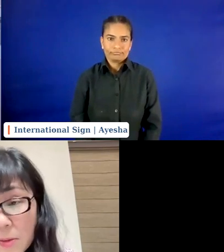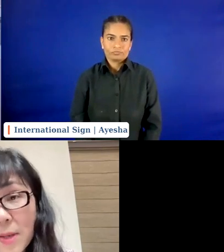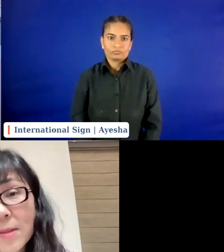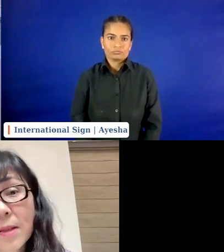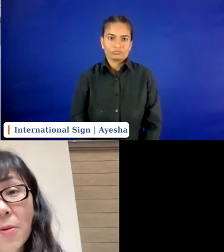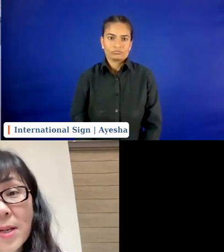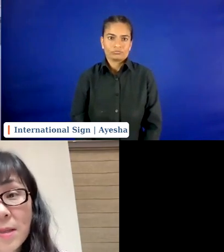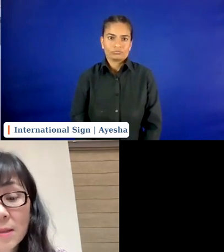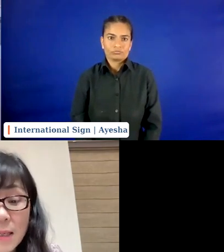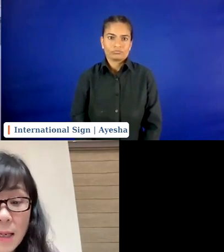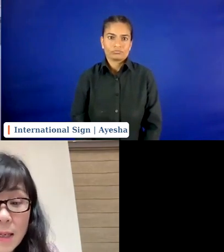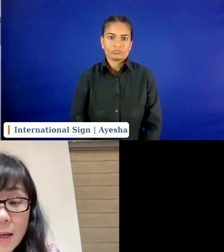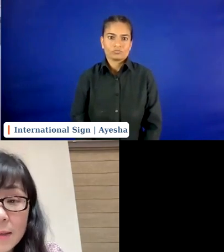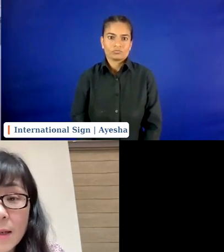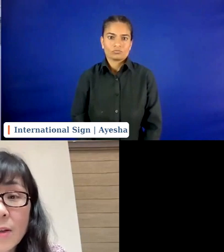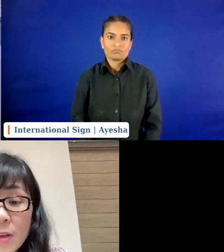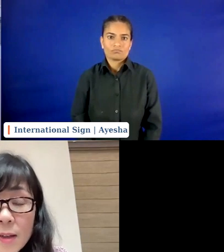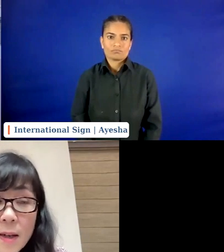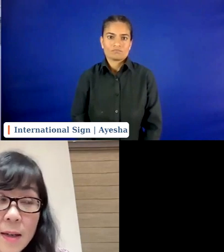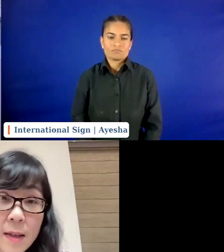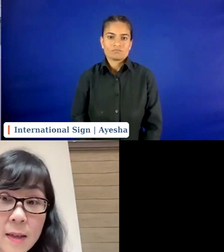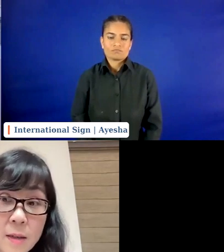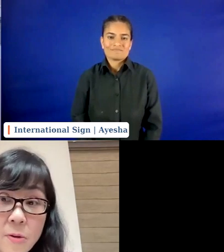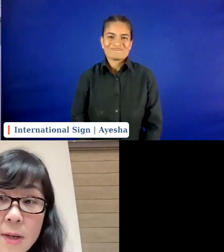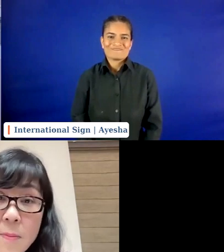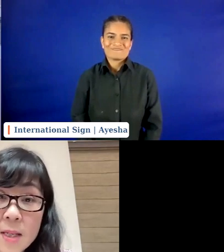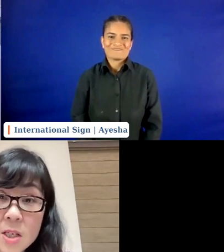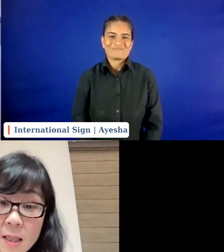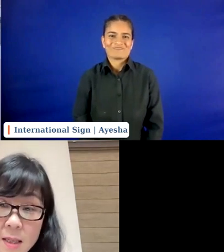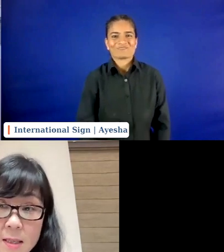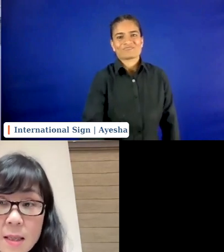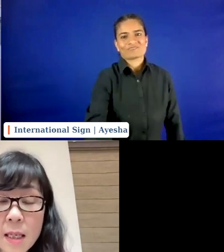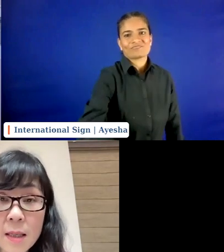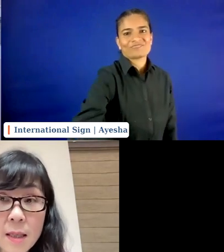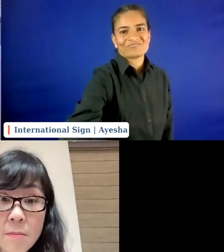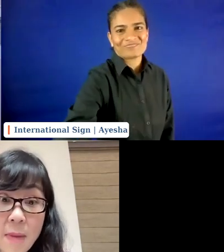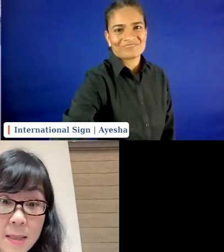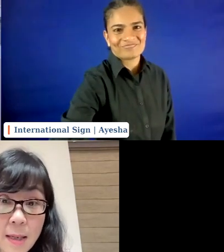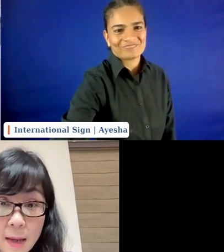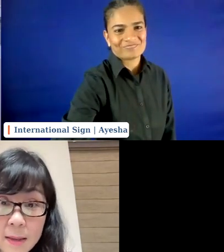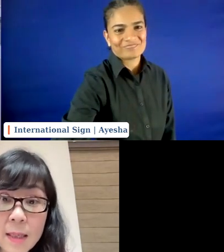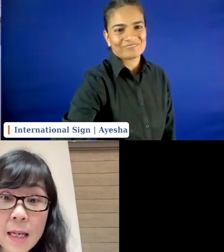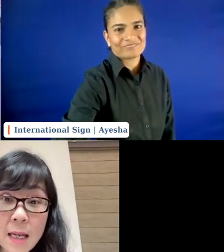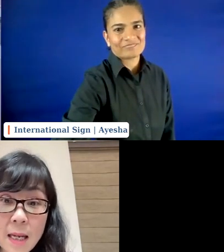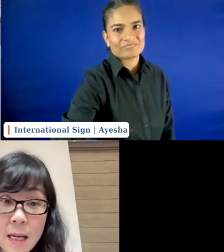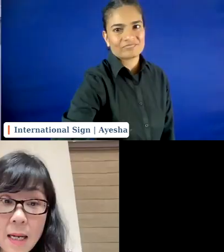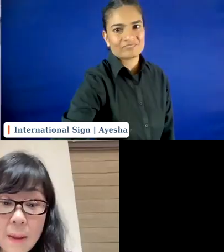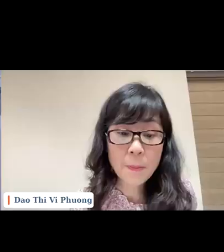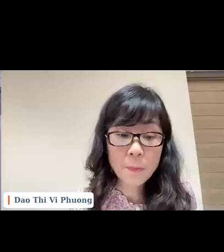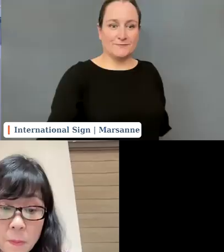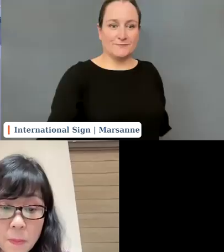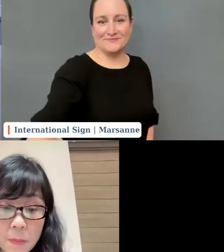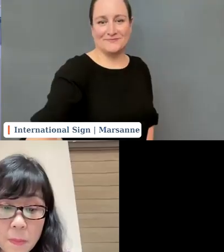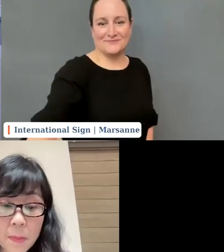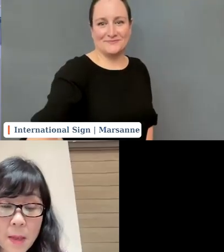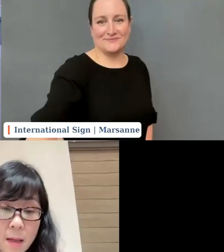that's very interesting question. And I think I already mentioned this in my slide.